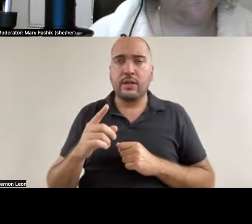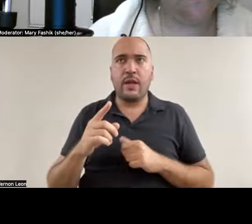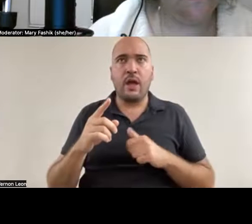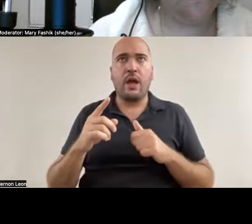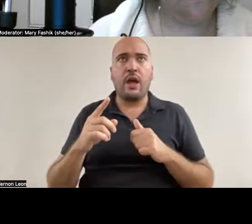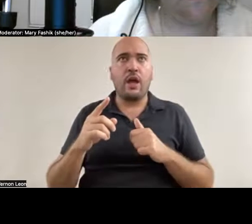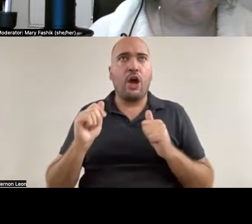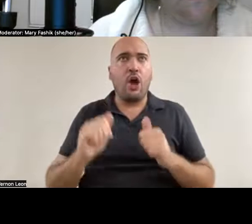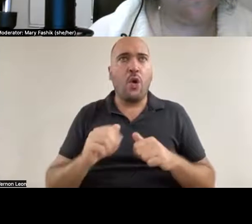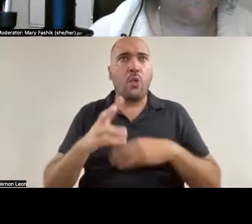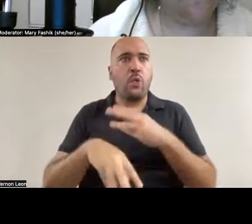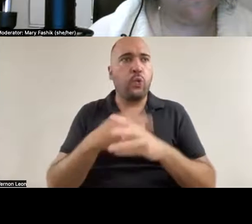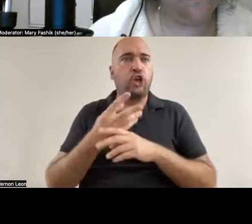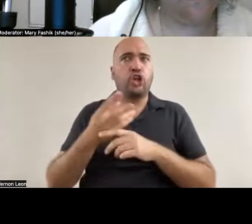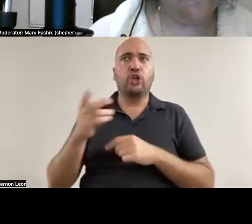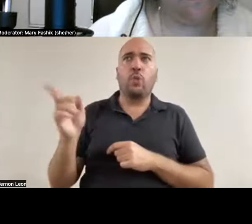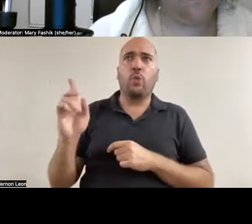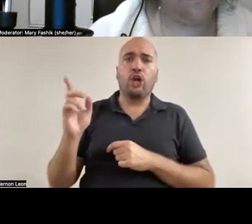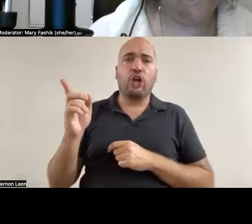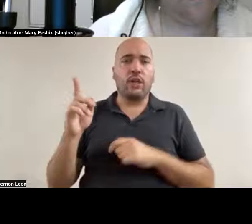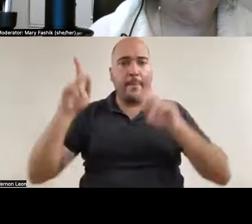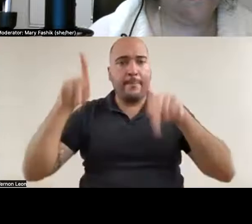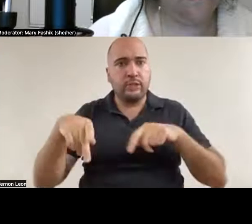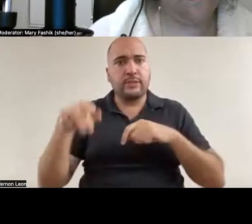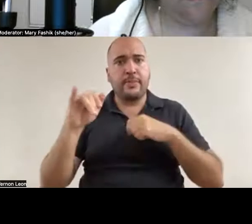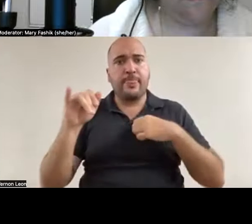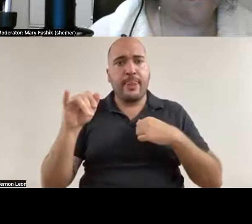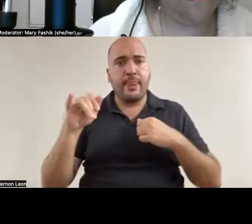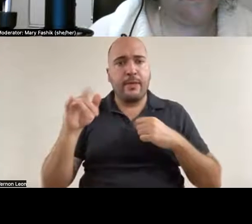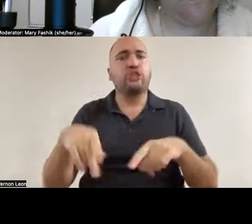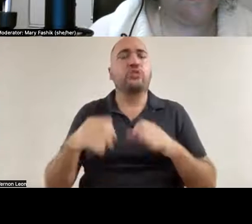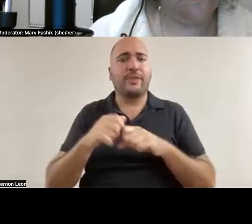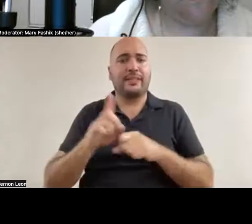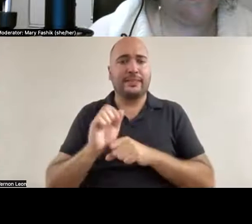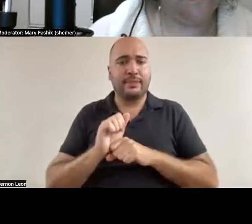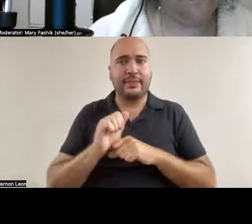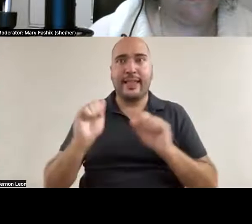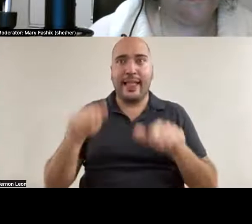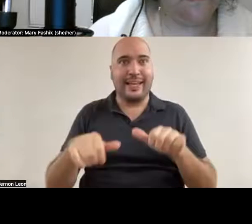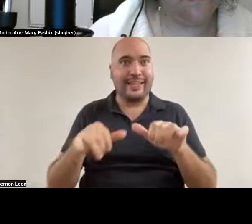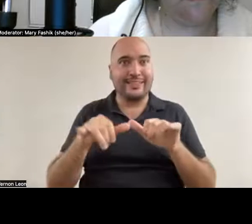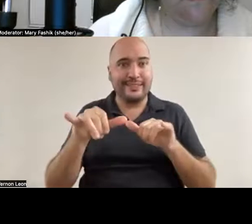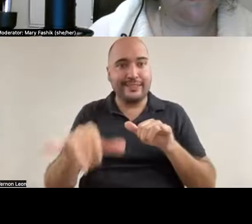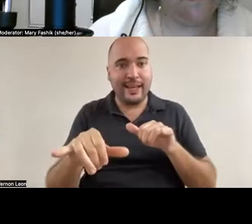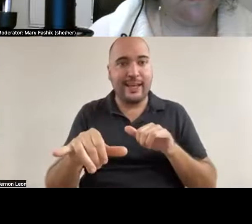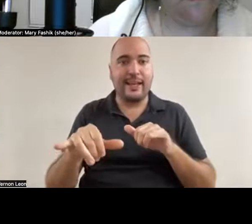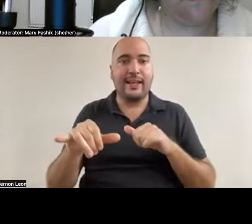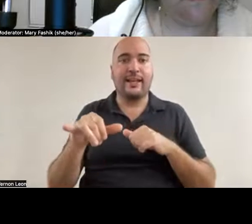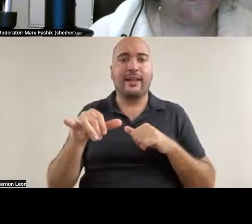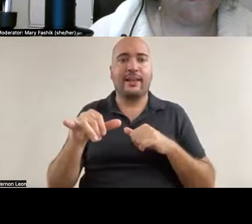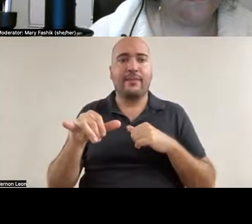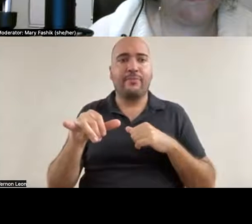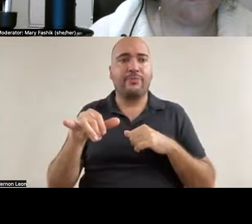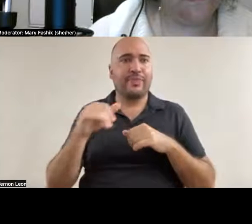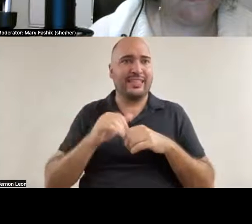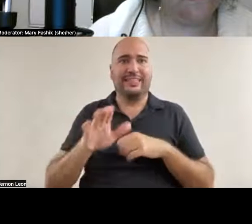world where a person with disability can stay in his